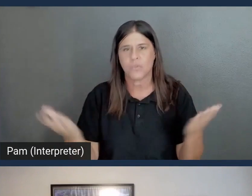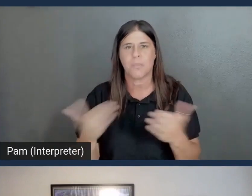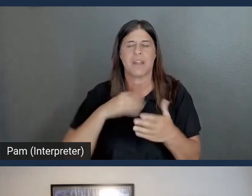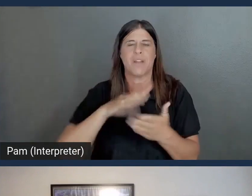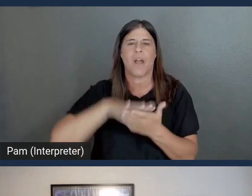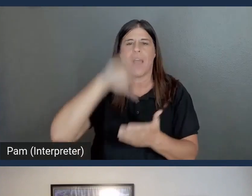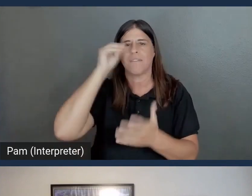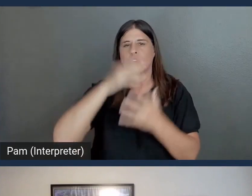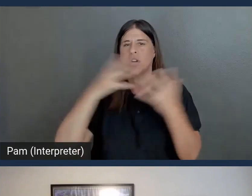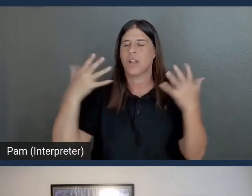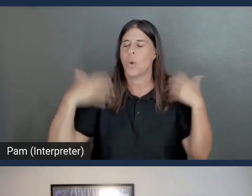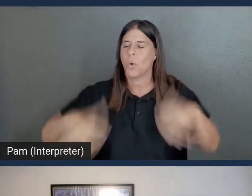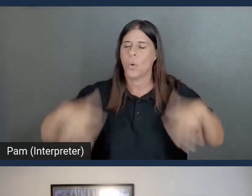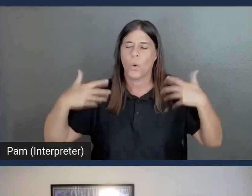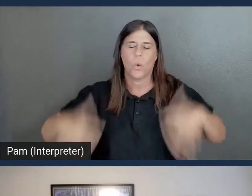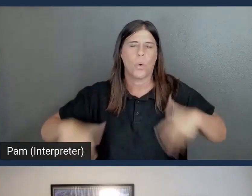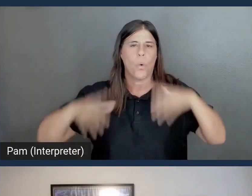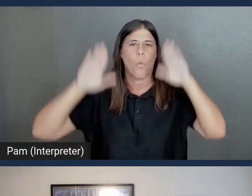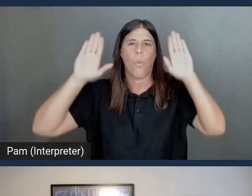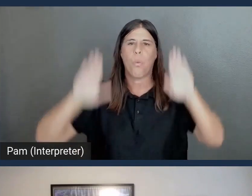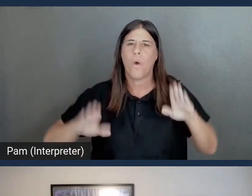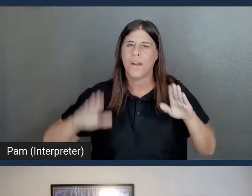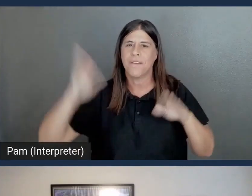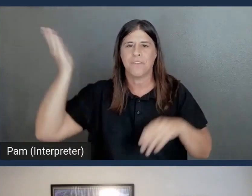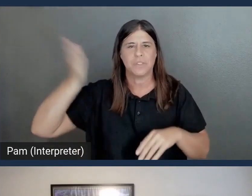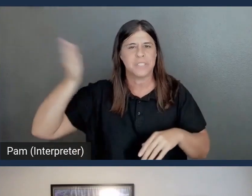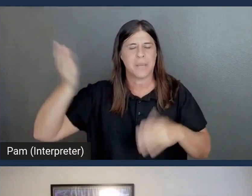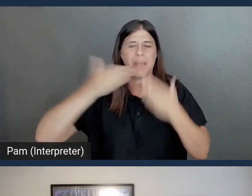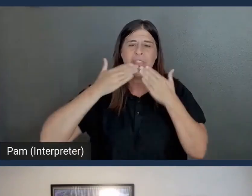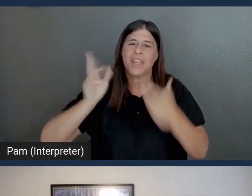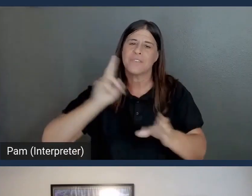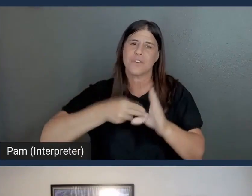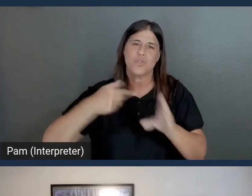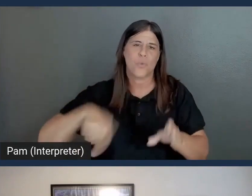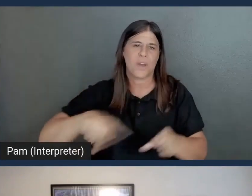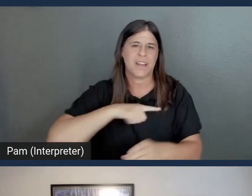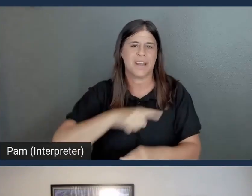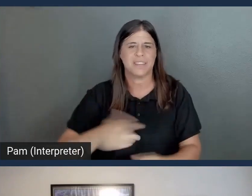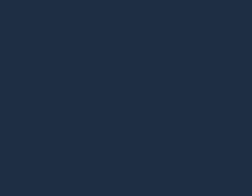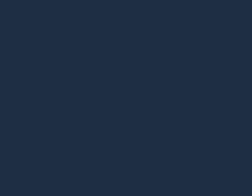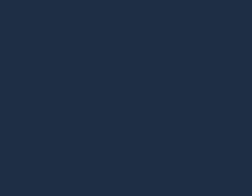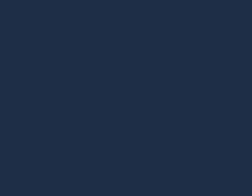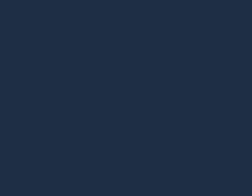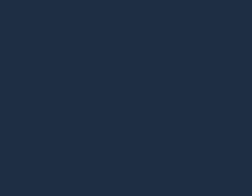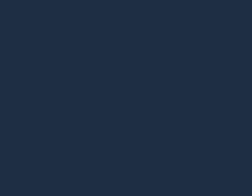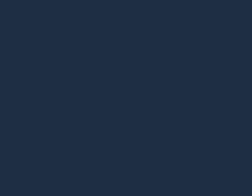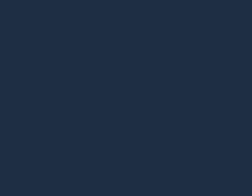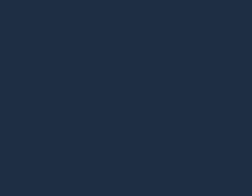was truly a wonderful segment, and thanks for being on the show with us. Oh, thank you for having me.